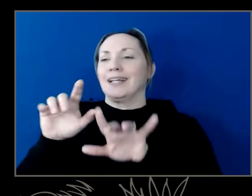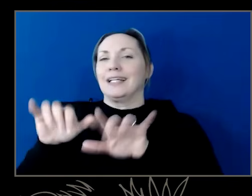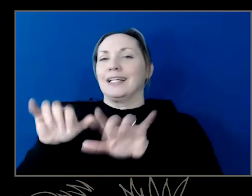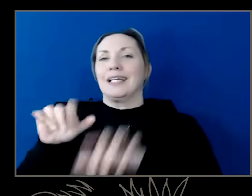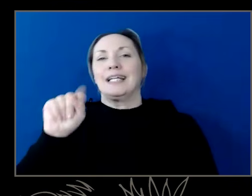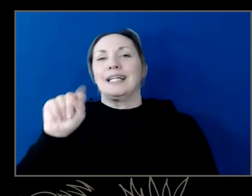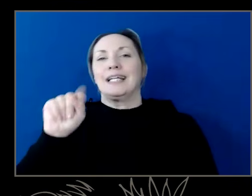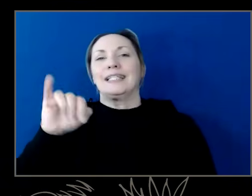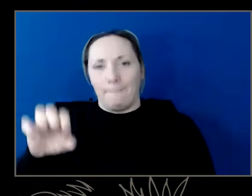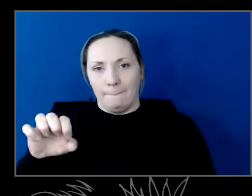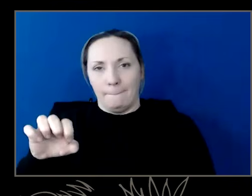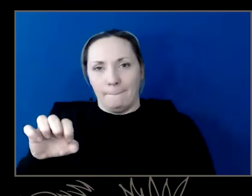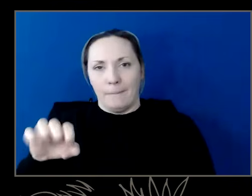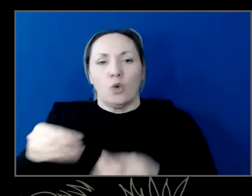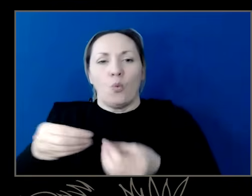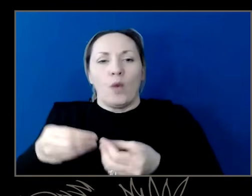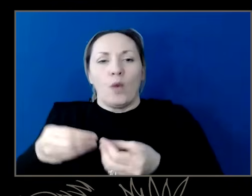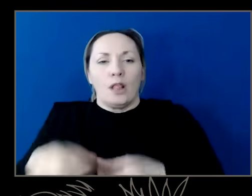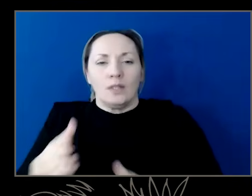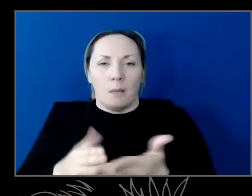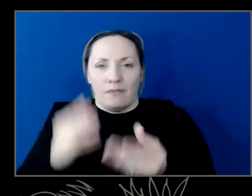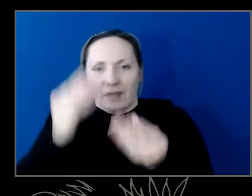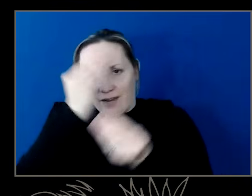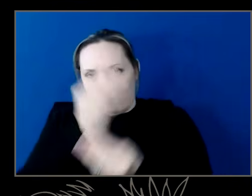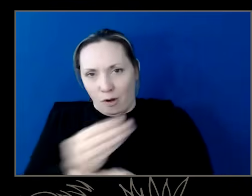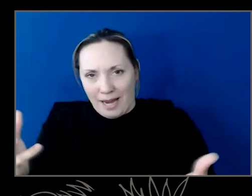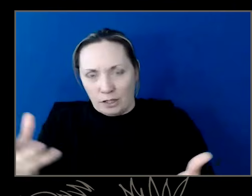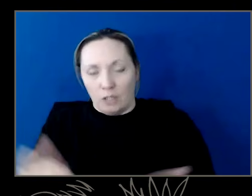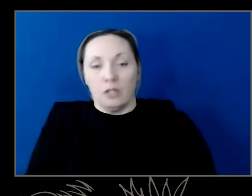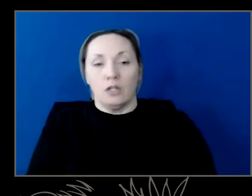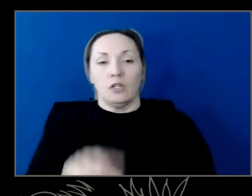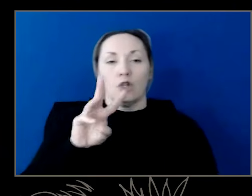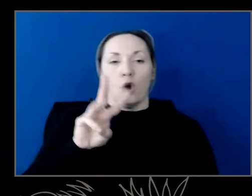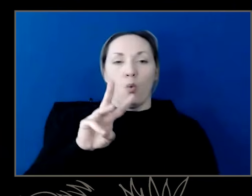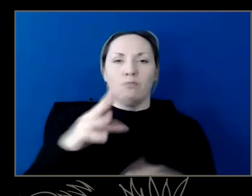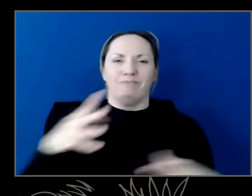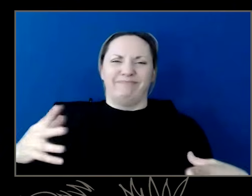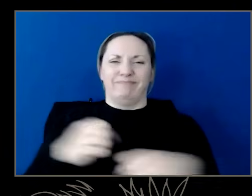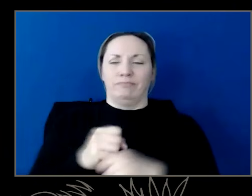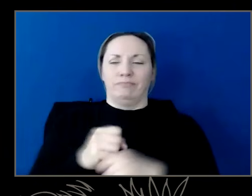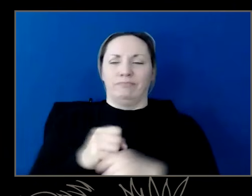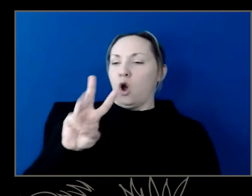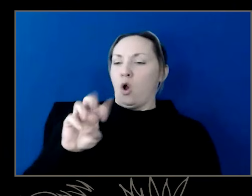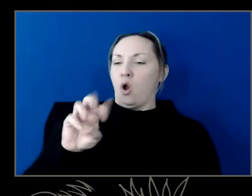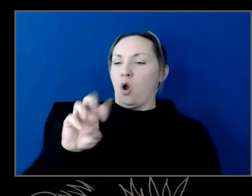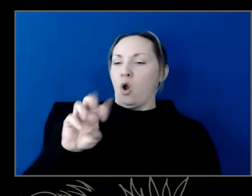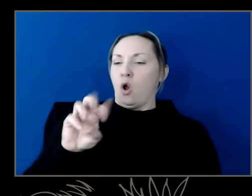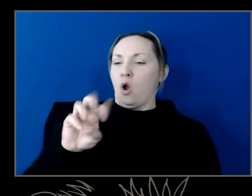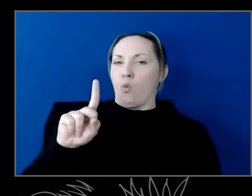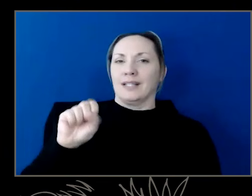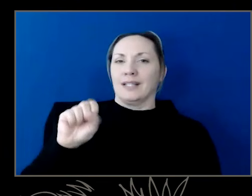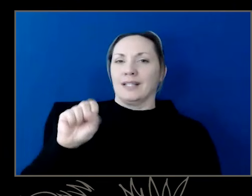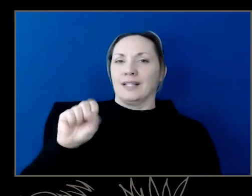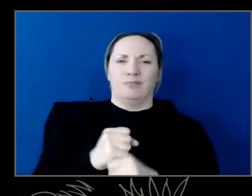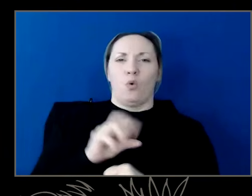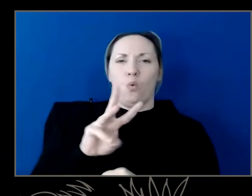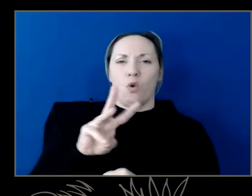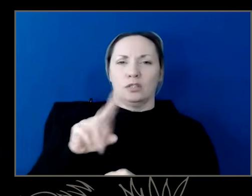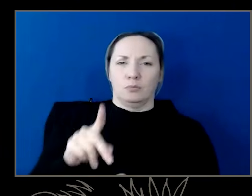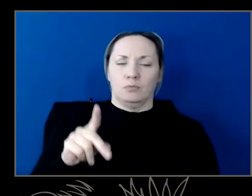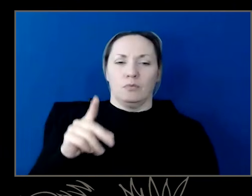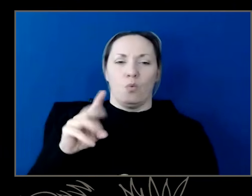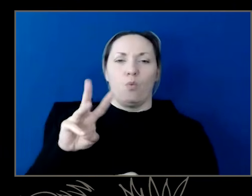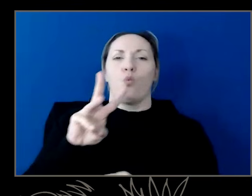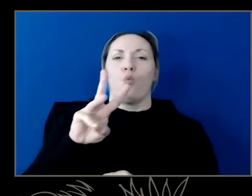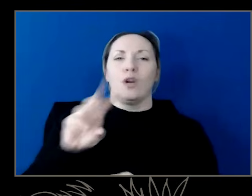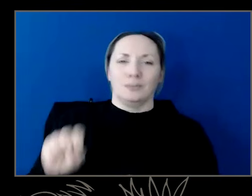kind of want with TypeScript. So Workspace solves resolution. Project references solve